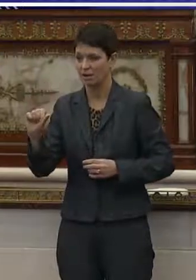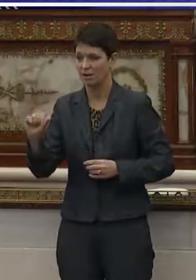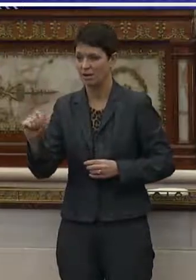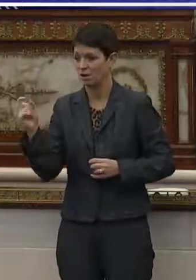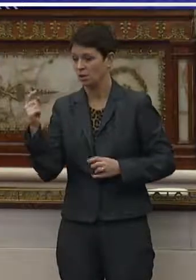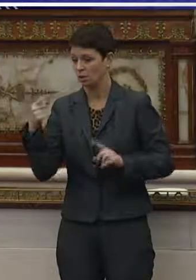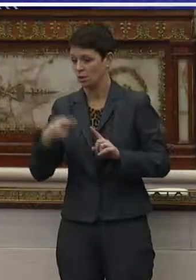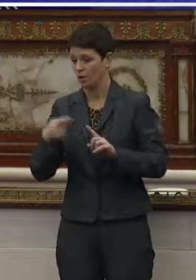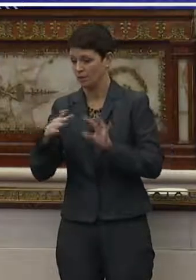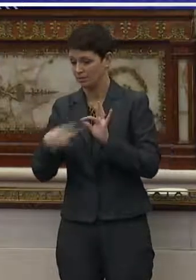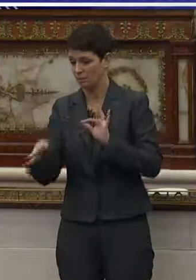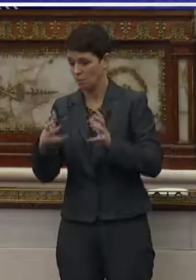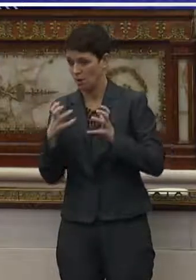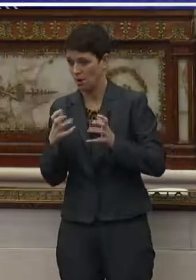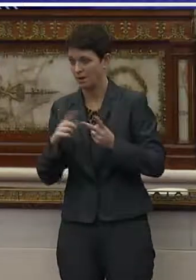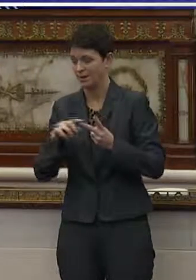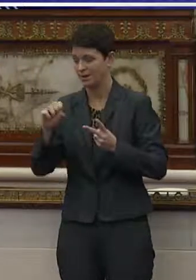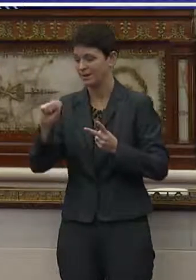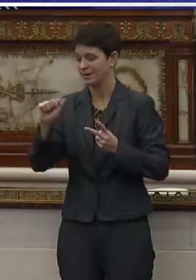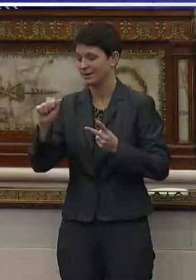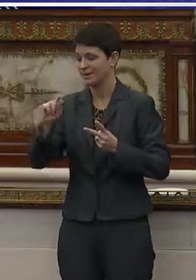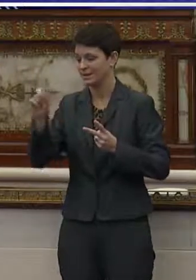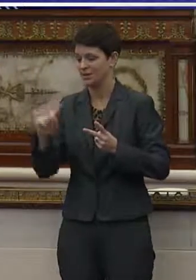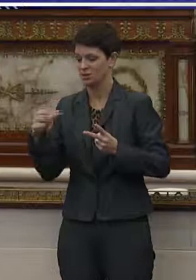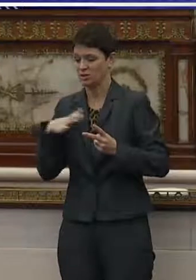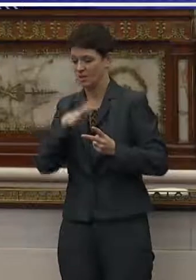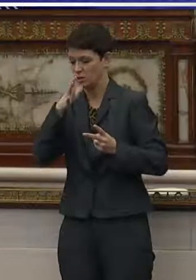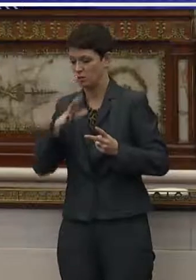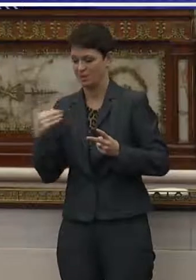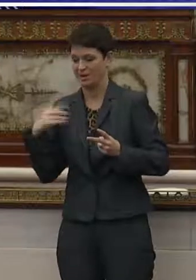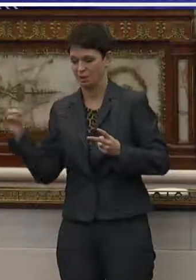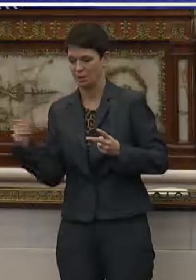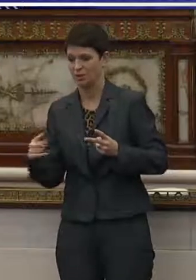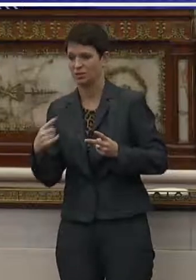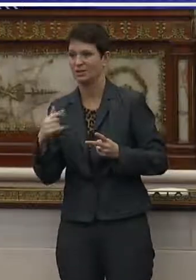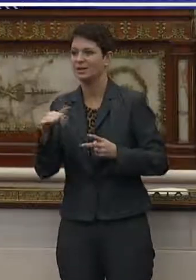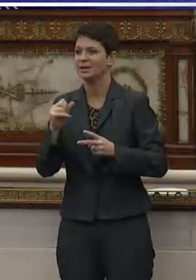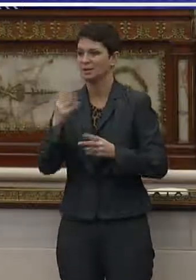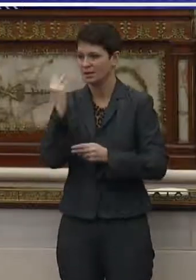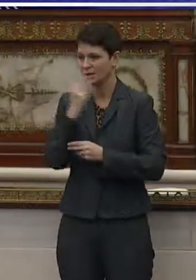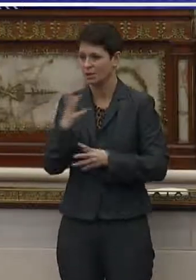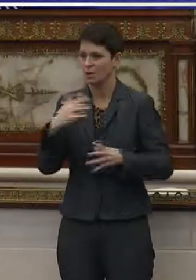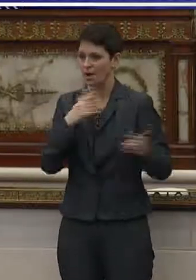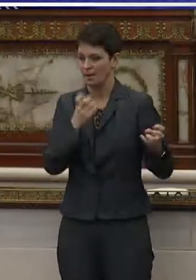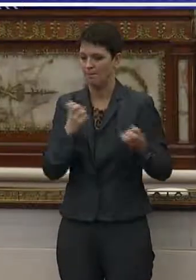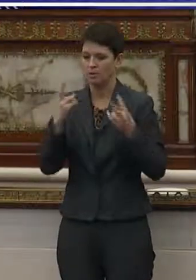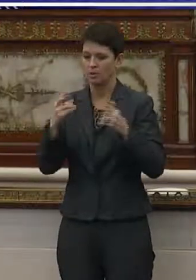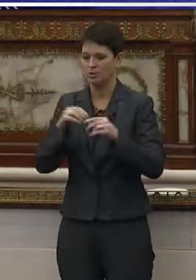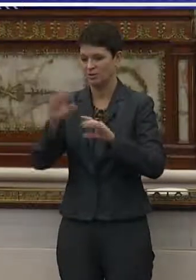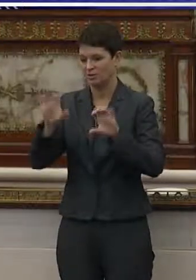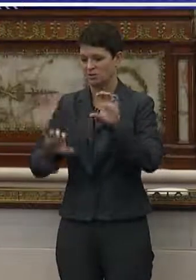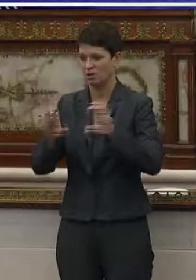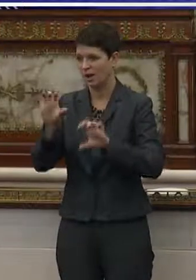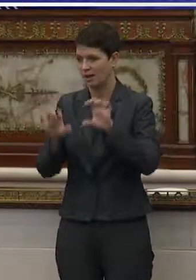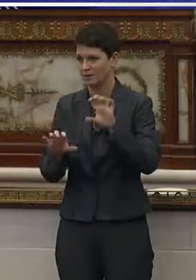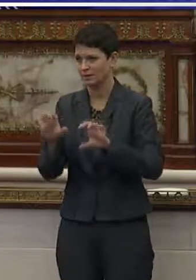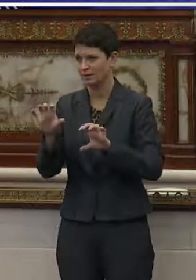quick point, and Councilwoman Sanchez had a question. Yes, I just wanted to share that I posted in the chat